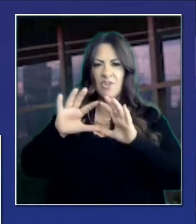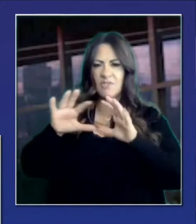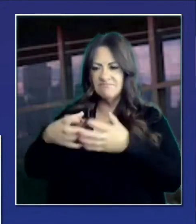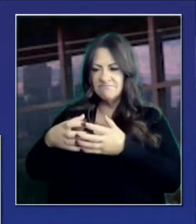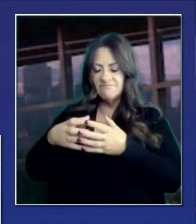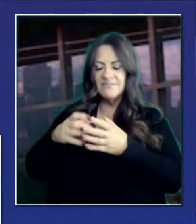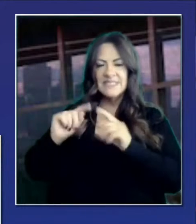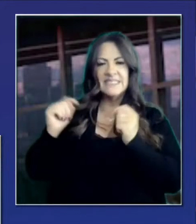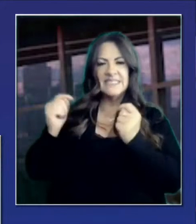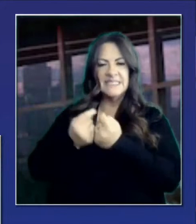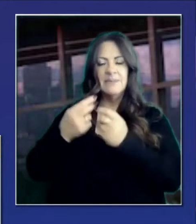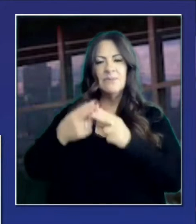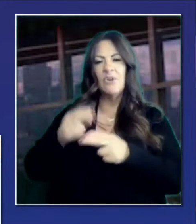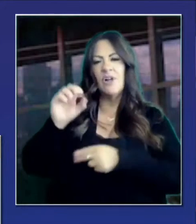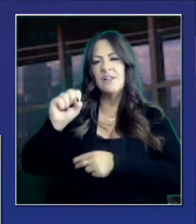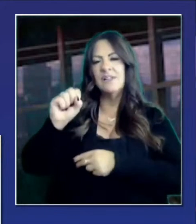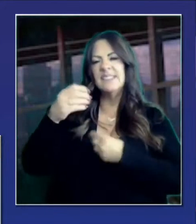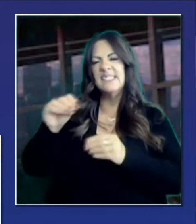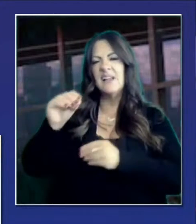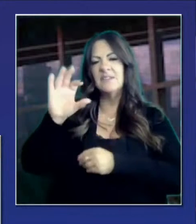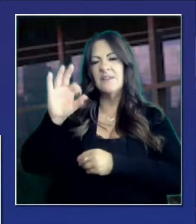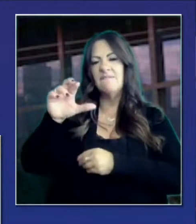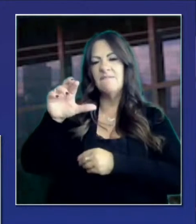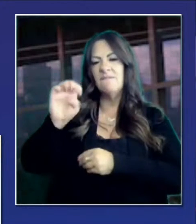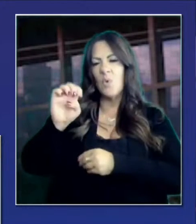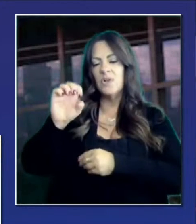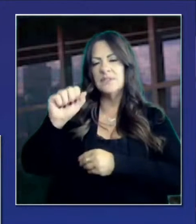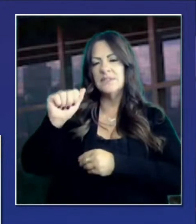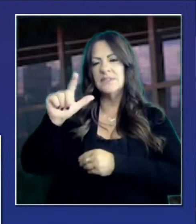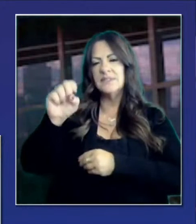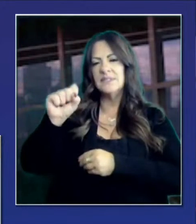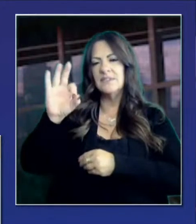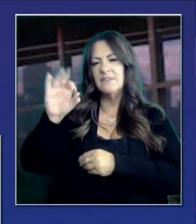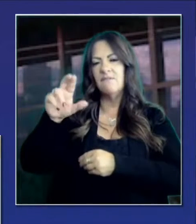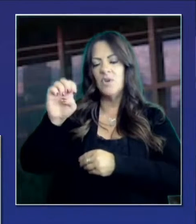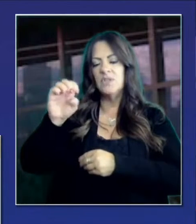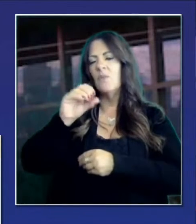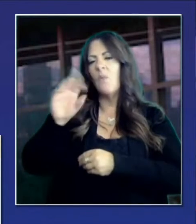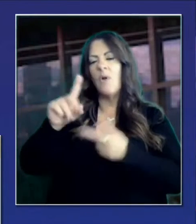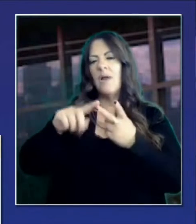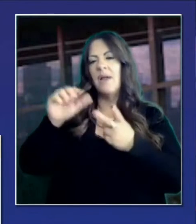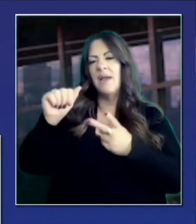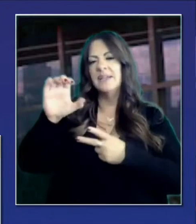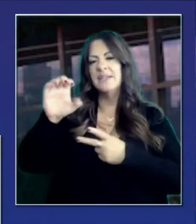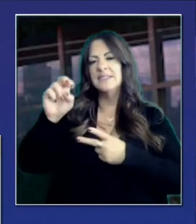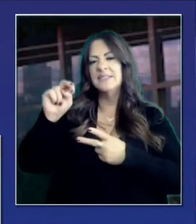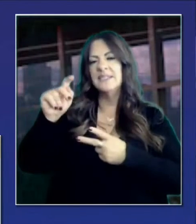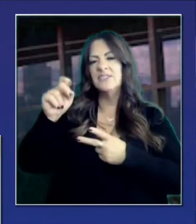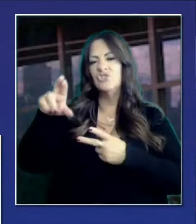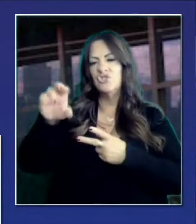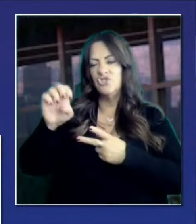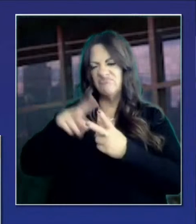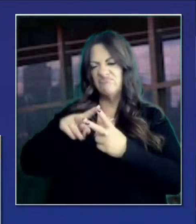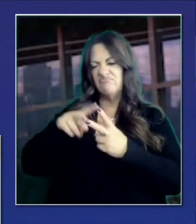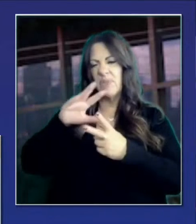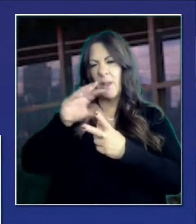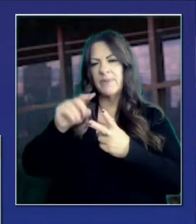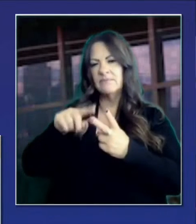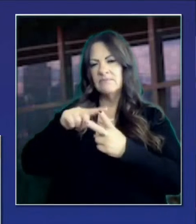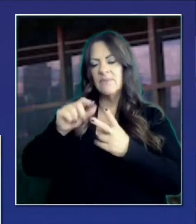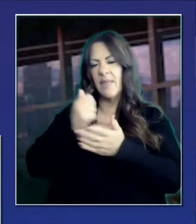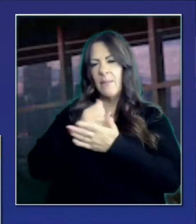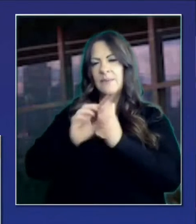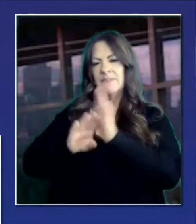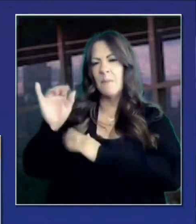with Salesforce, Accenture, and Scheduler, which is one of the more interesting startup companies here in the state of California. And so we're